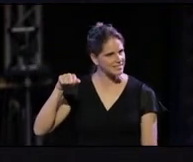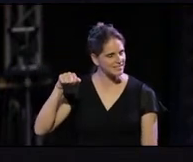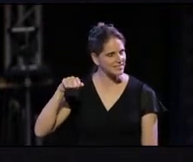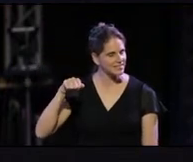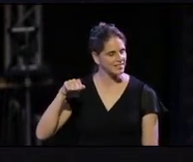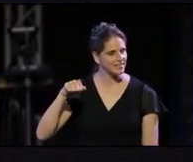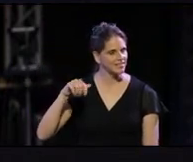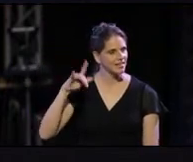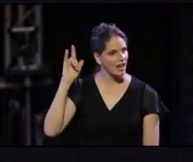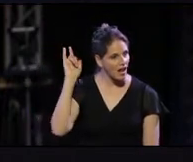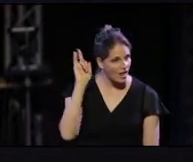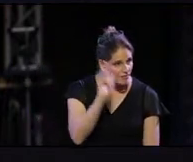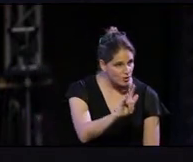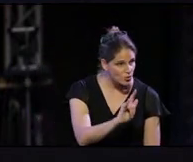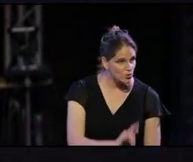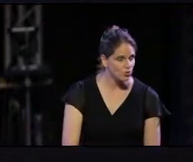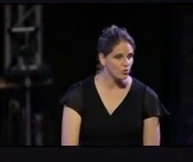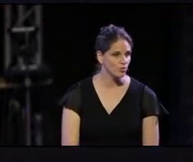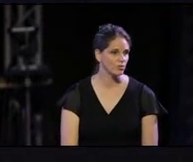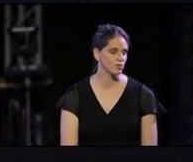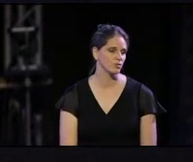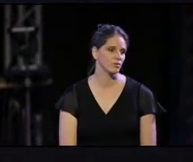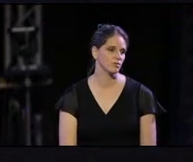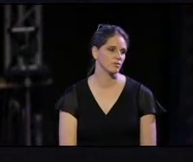love you.